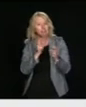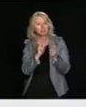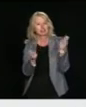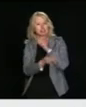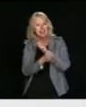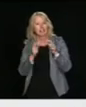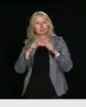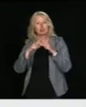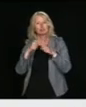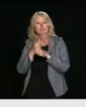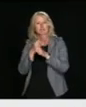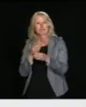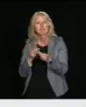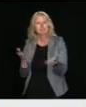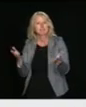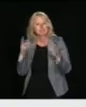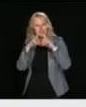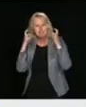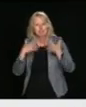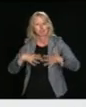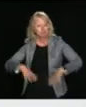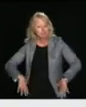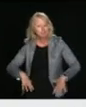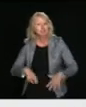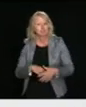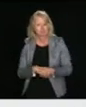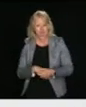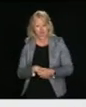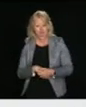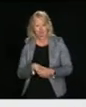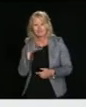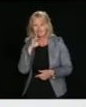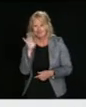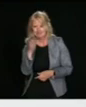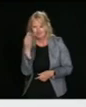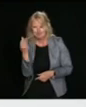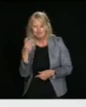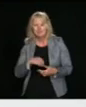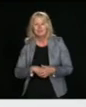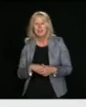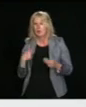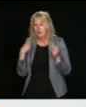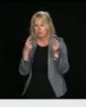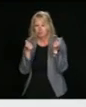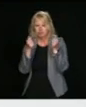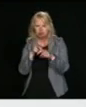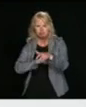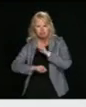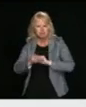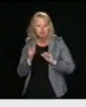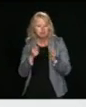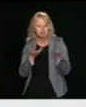agi rapidement pour lancer un appel à l'action. We acted quickly. We analyzed